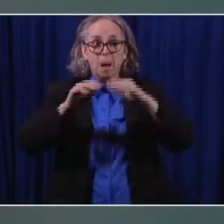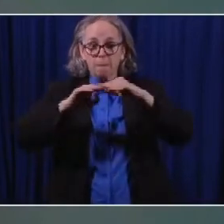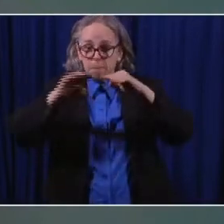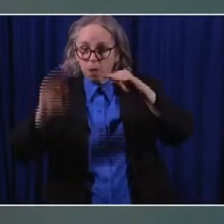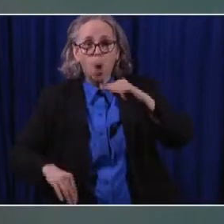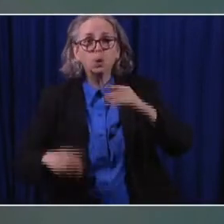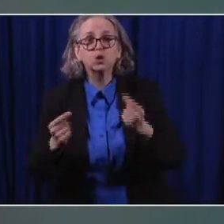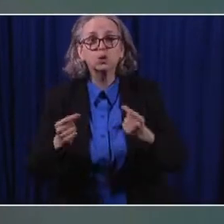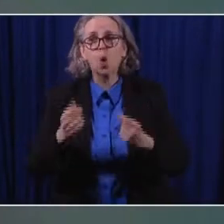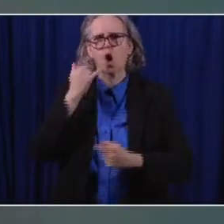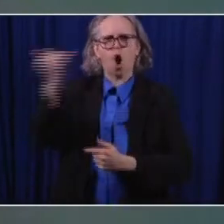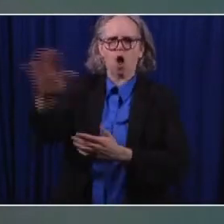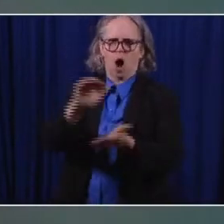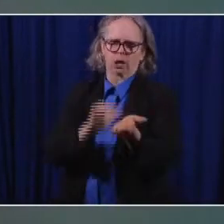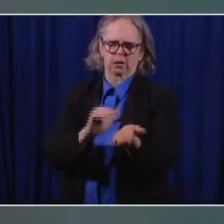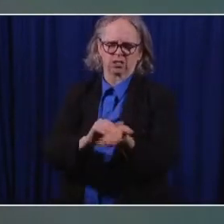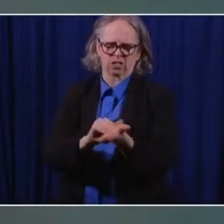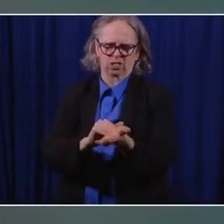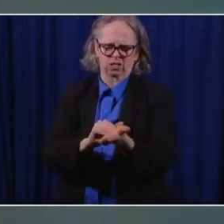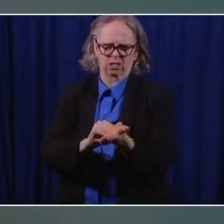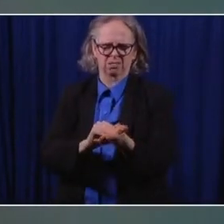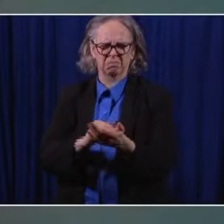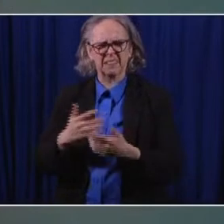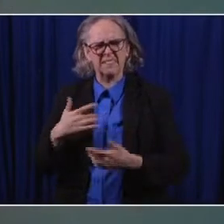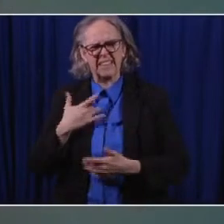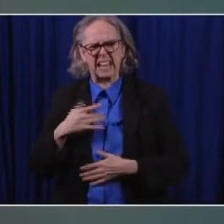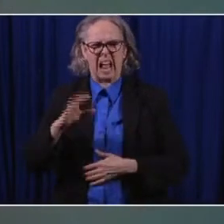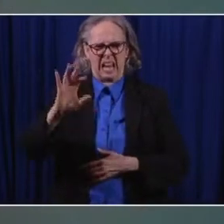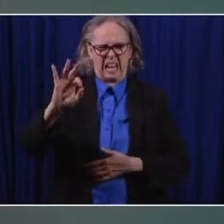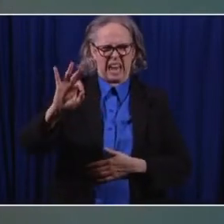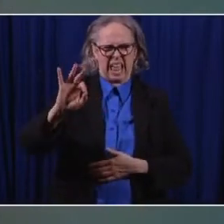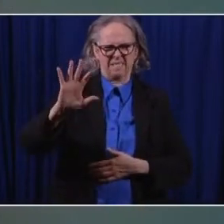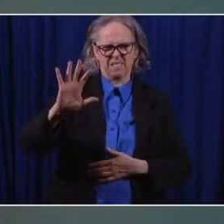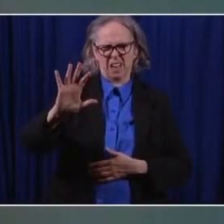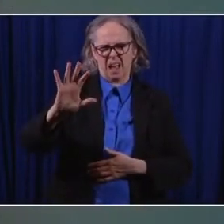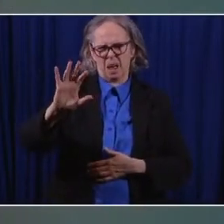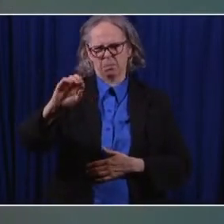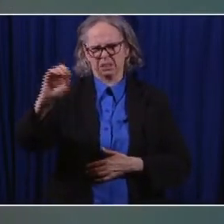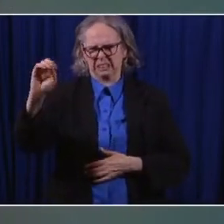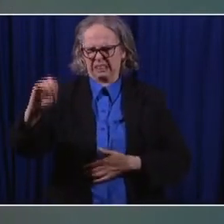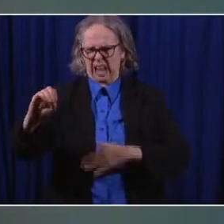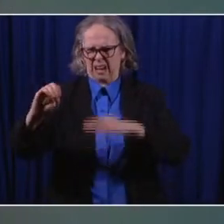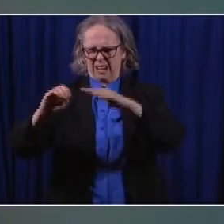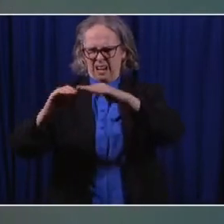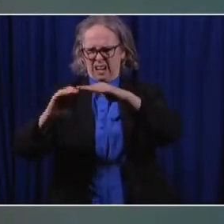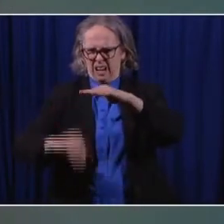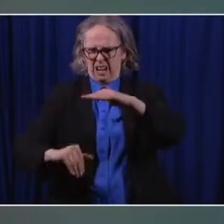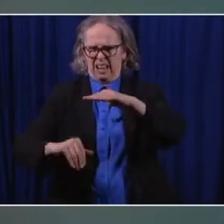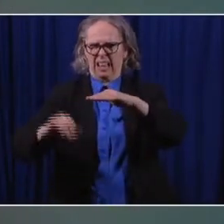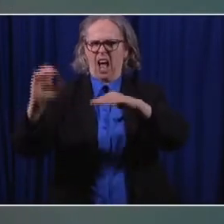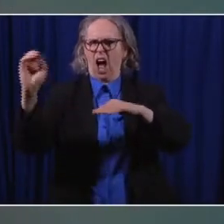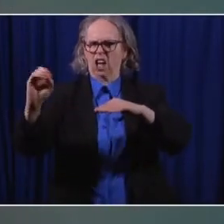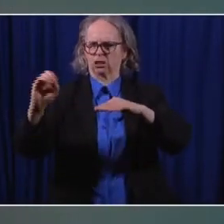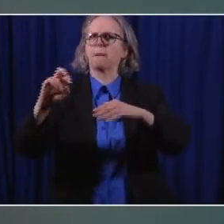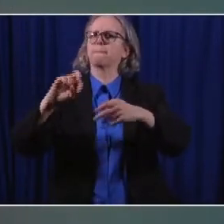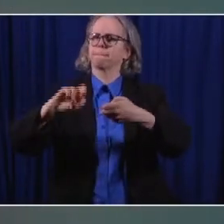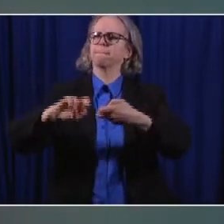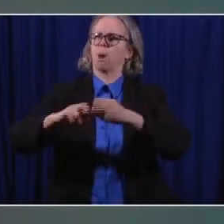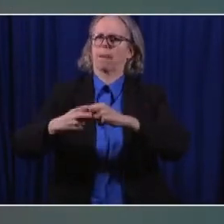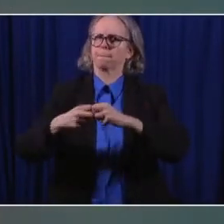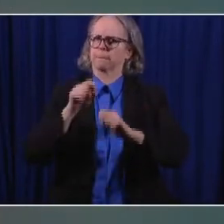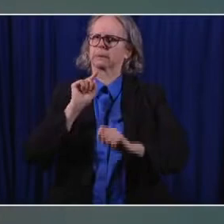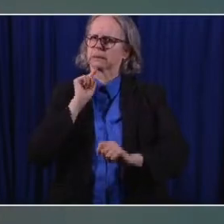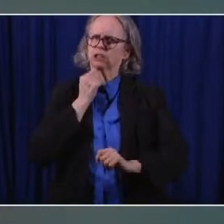around, 95%, if you're normally 99 to 100%, that's a time to be pretty